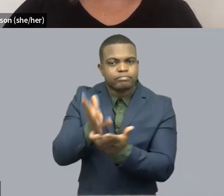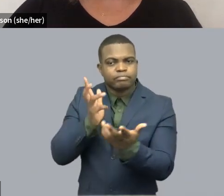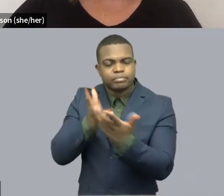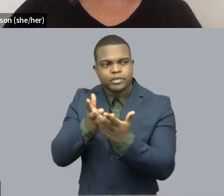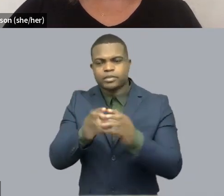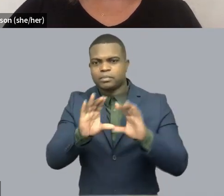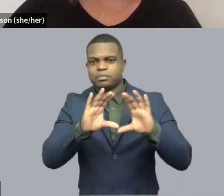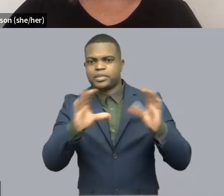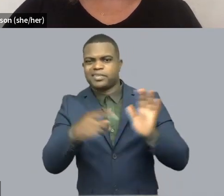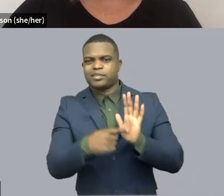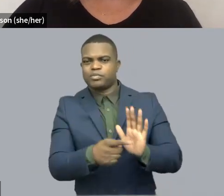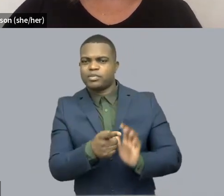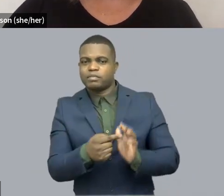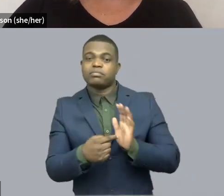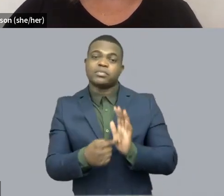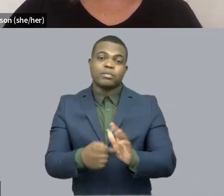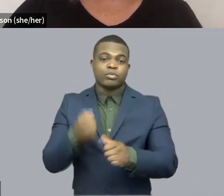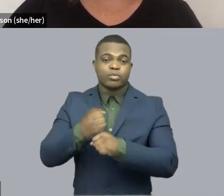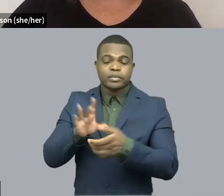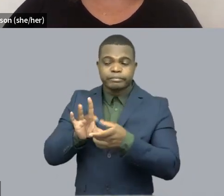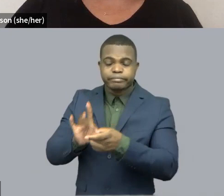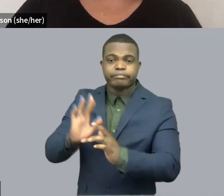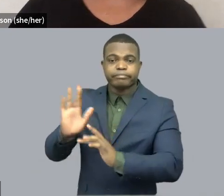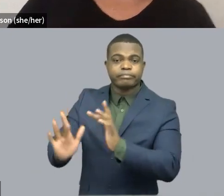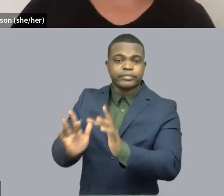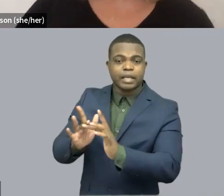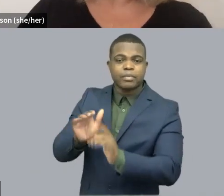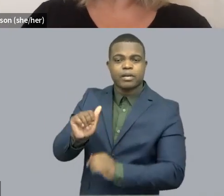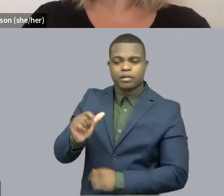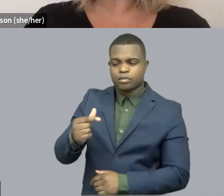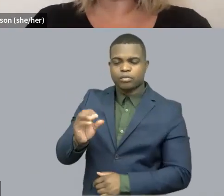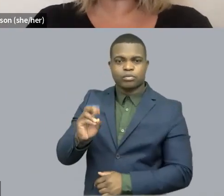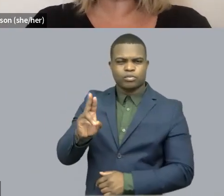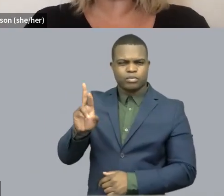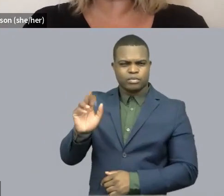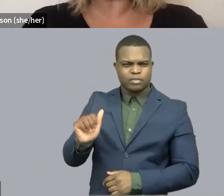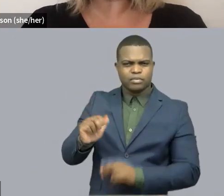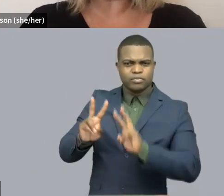our kind of like recommendation was indeed also, for example, to think about the role of investors.